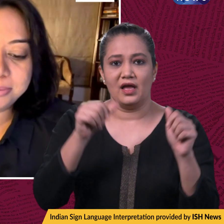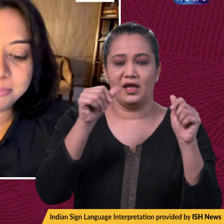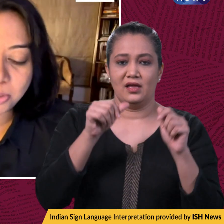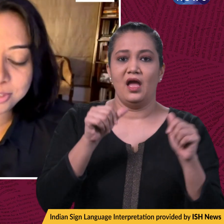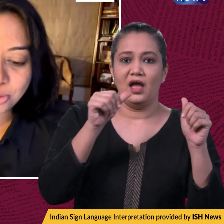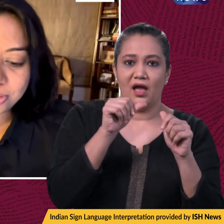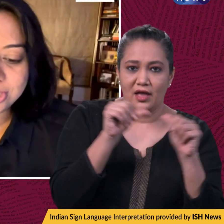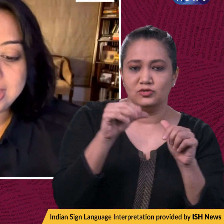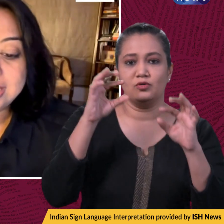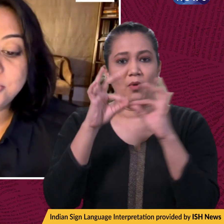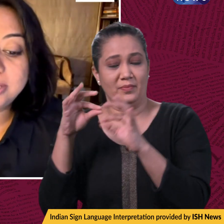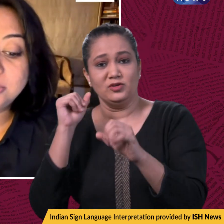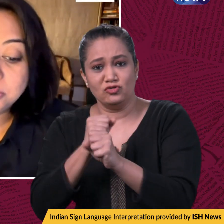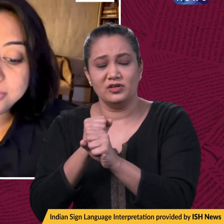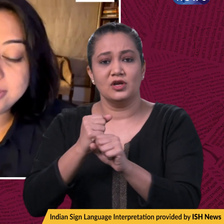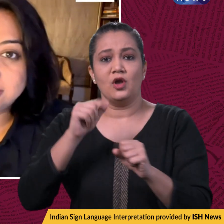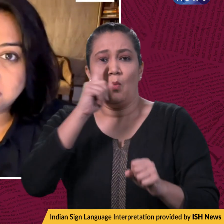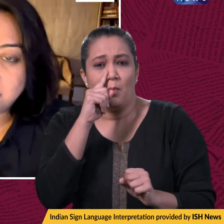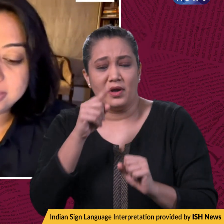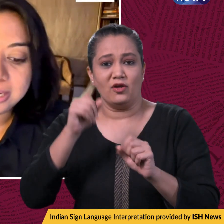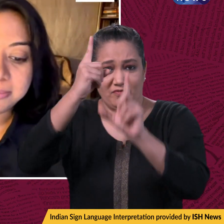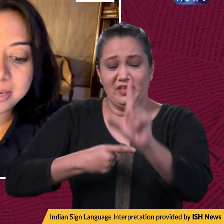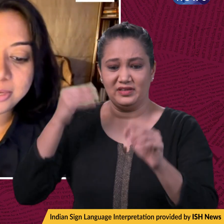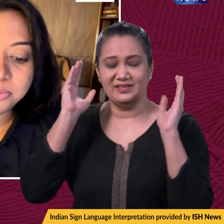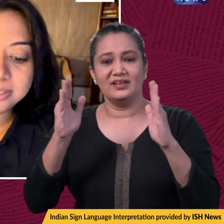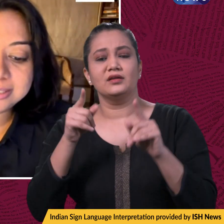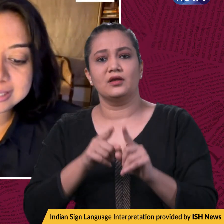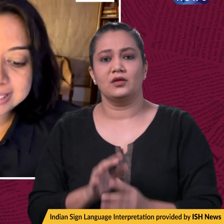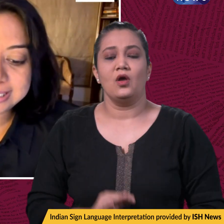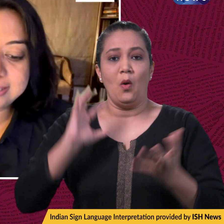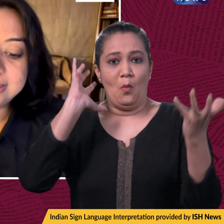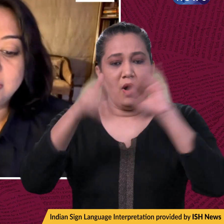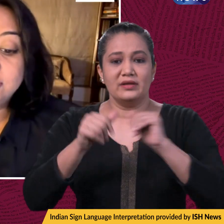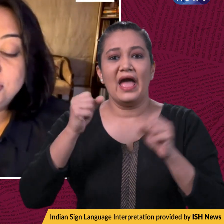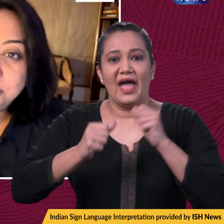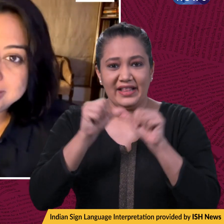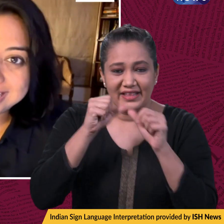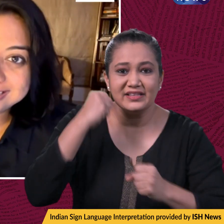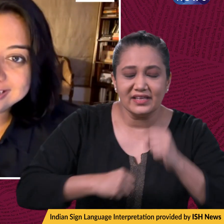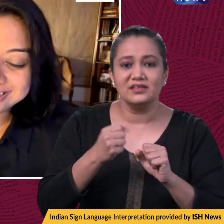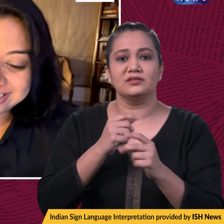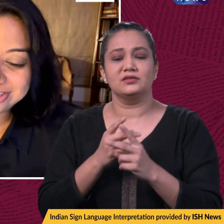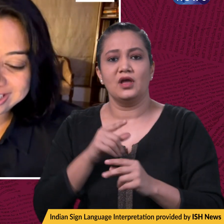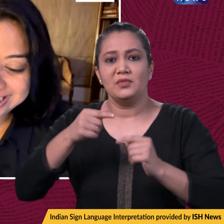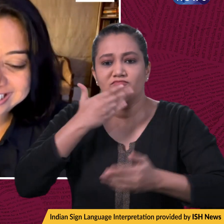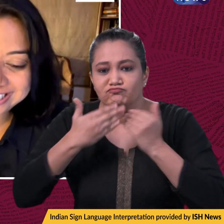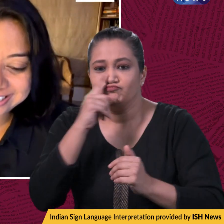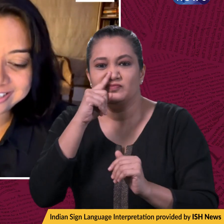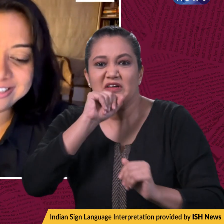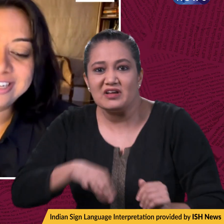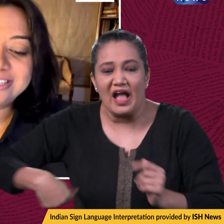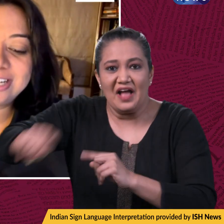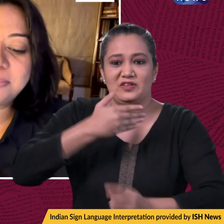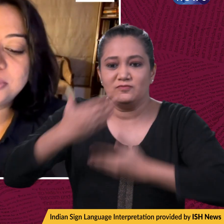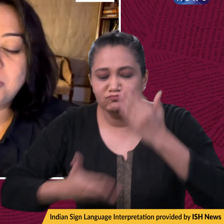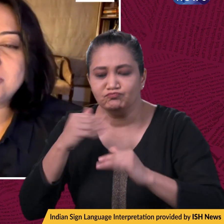Anju Bobby George has won the Woman of the Year award by World Athletics for grooming talent and encouraging Indian